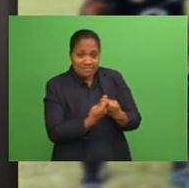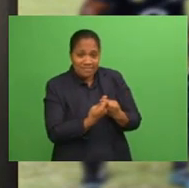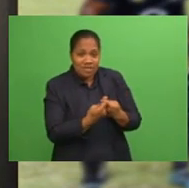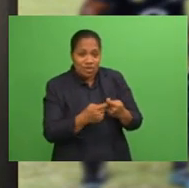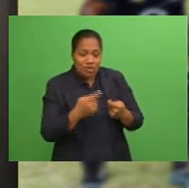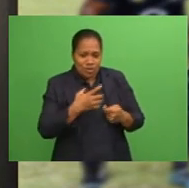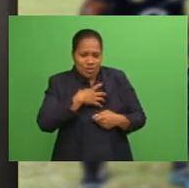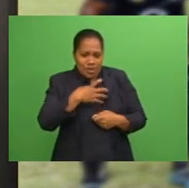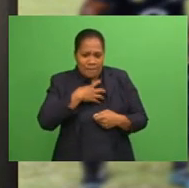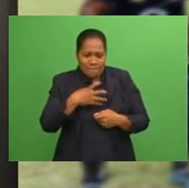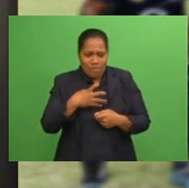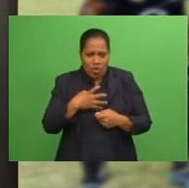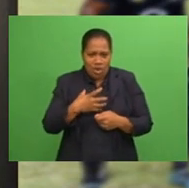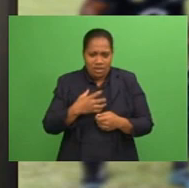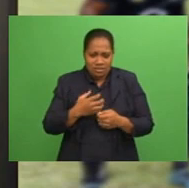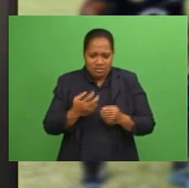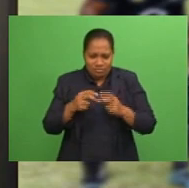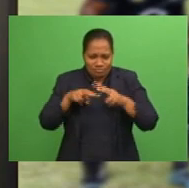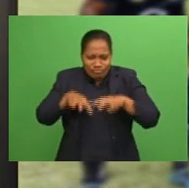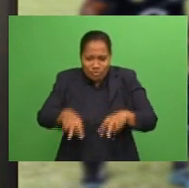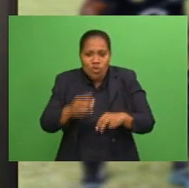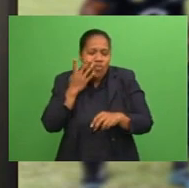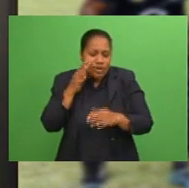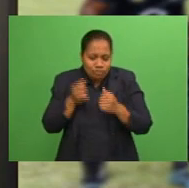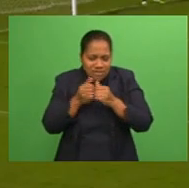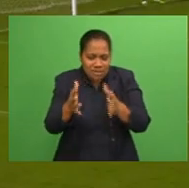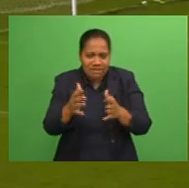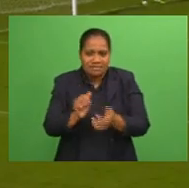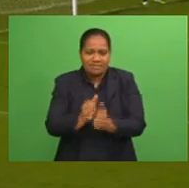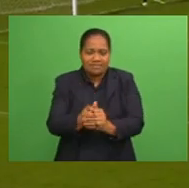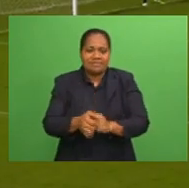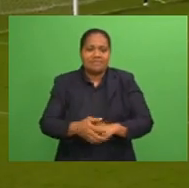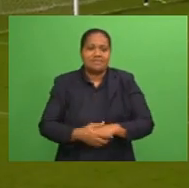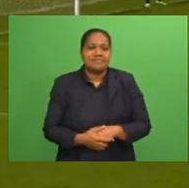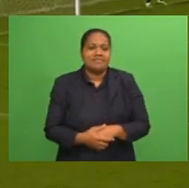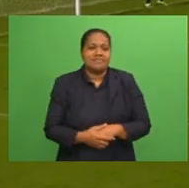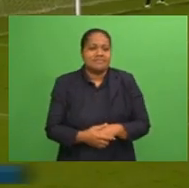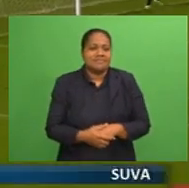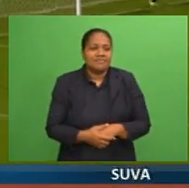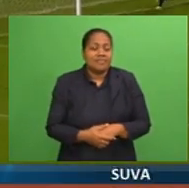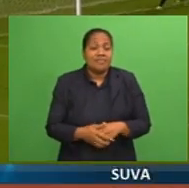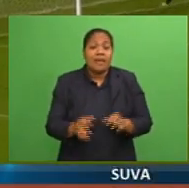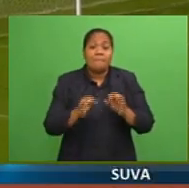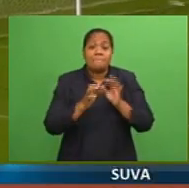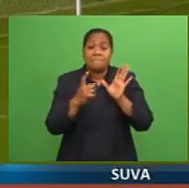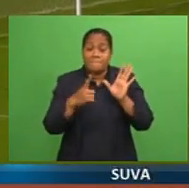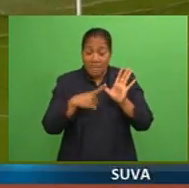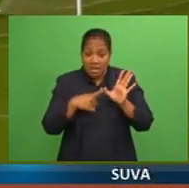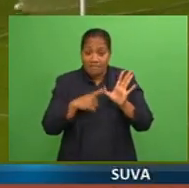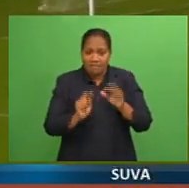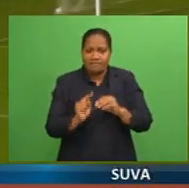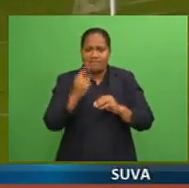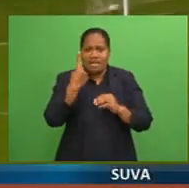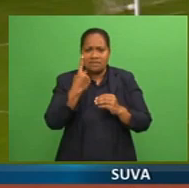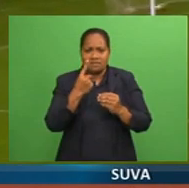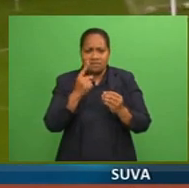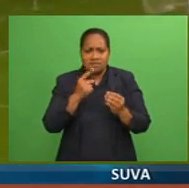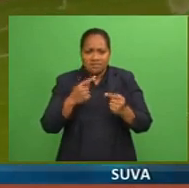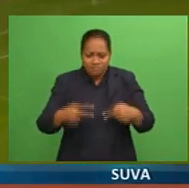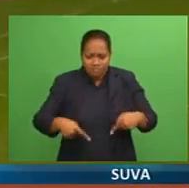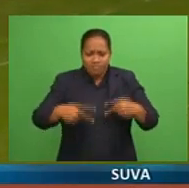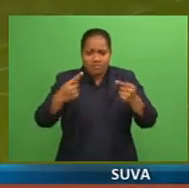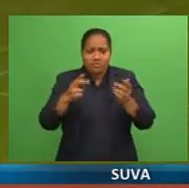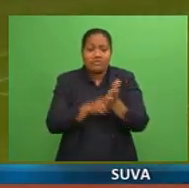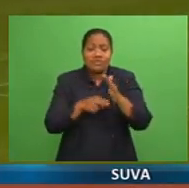the season resumes. Caroline Itavi has more. The Mba side's first match against Navoa is scheduled